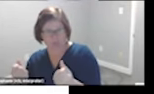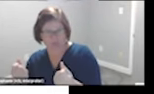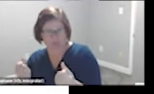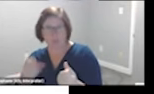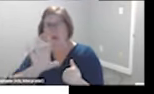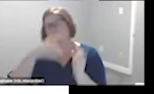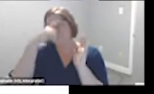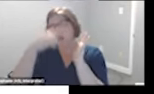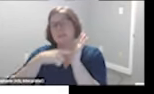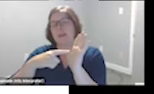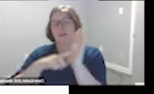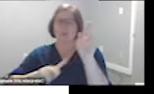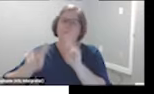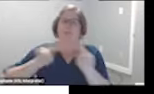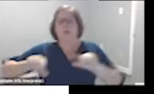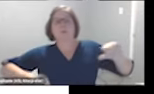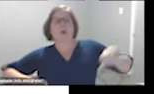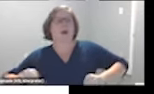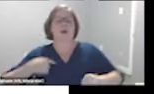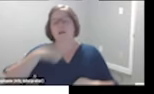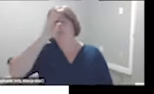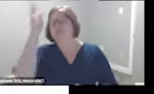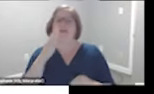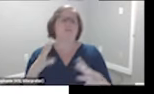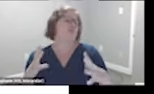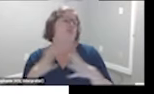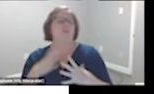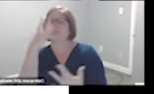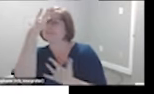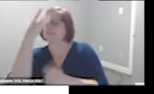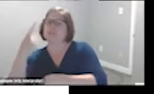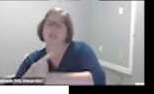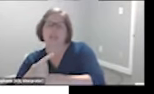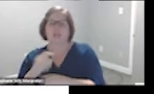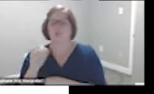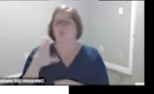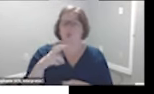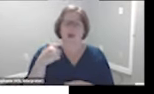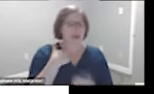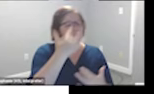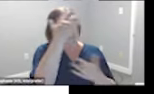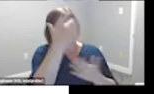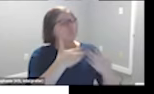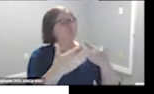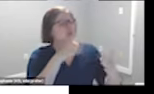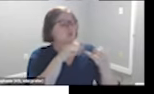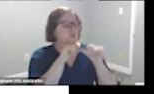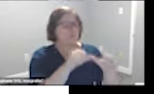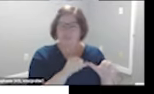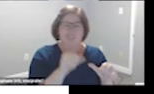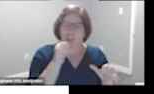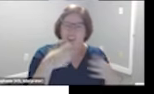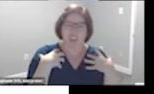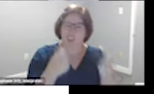through illness? This is simply not healthy for anyone, but for someone with a disability, this might not be even an option for